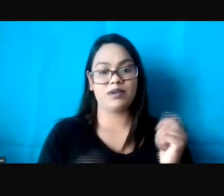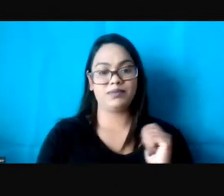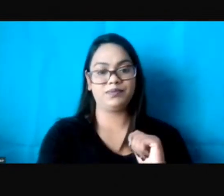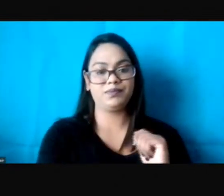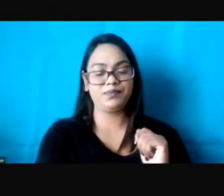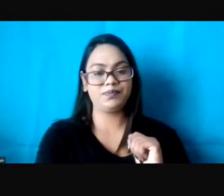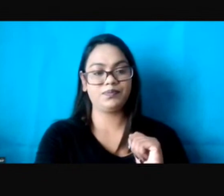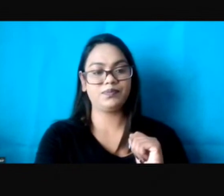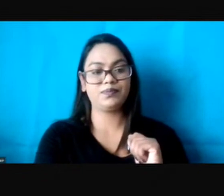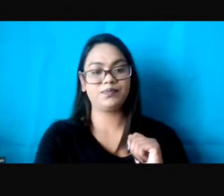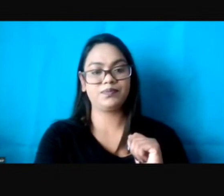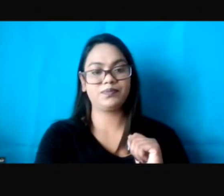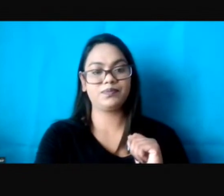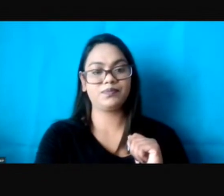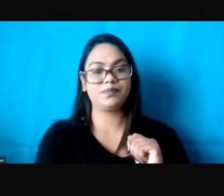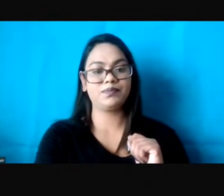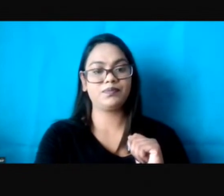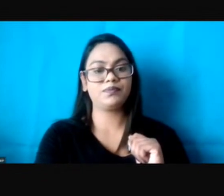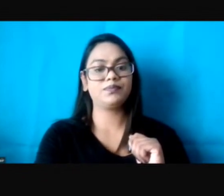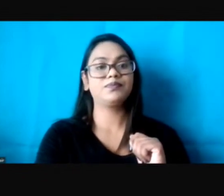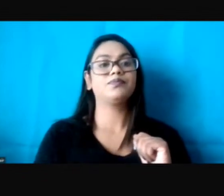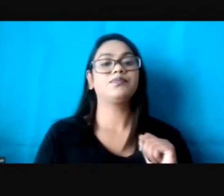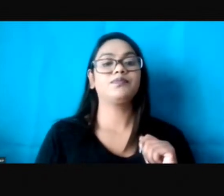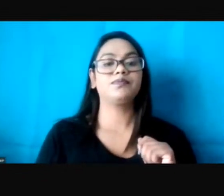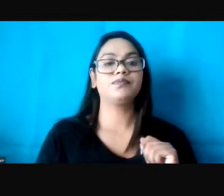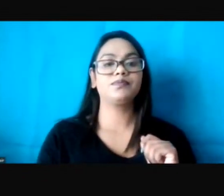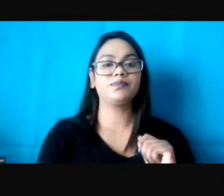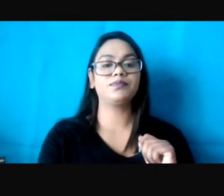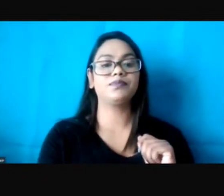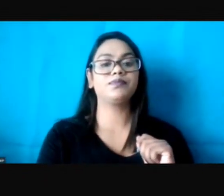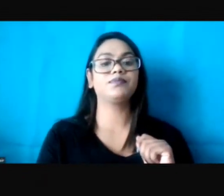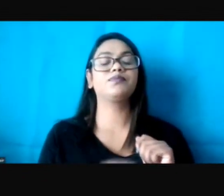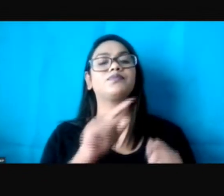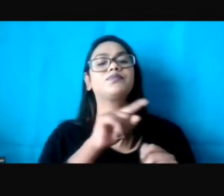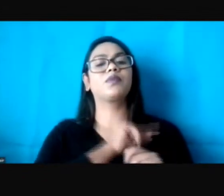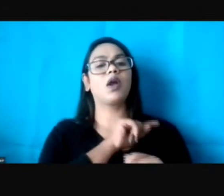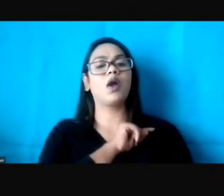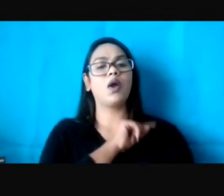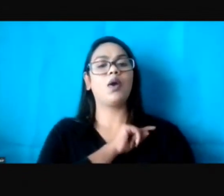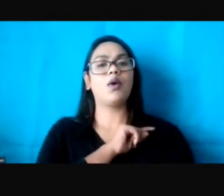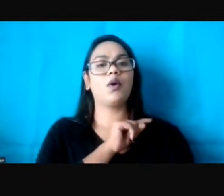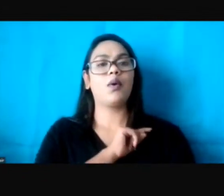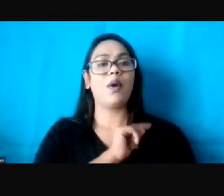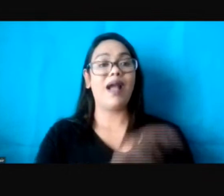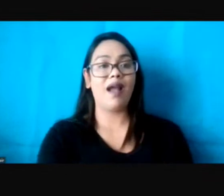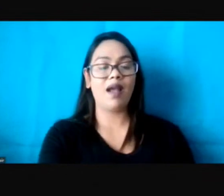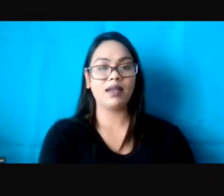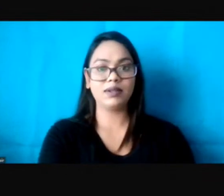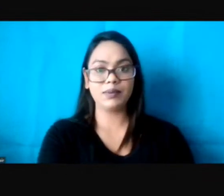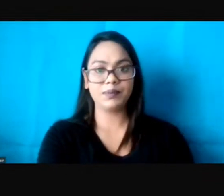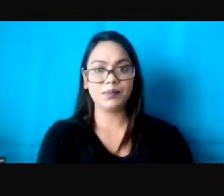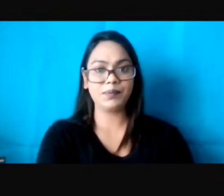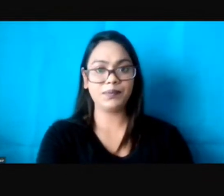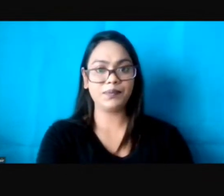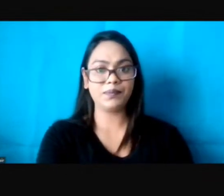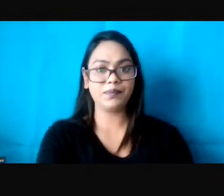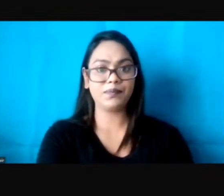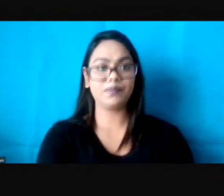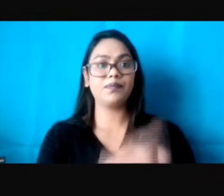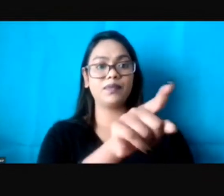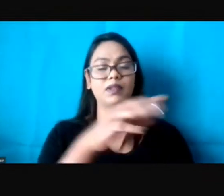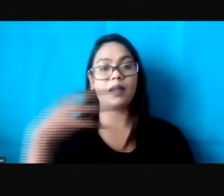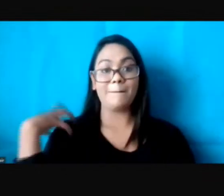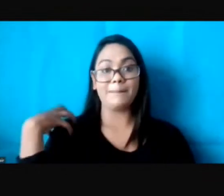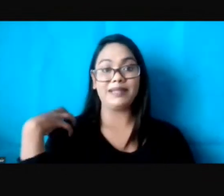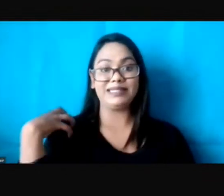Business Intelligence. Read as follows. Why did you not reduce, this one is directed to the minister and the colleagues, why did